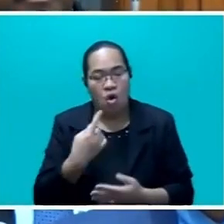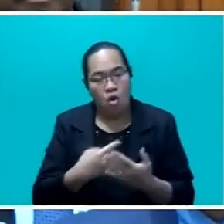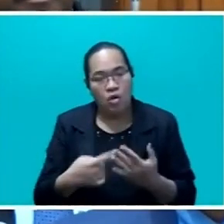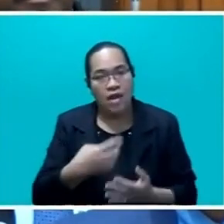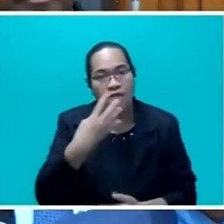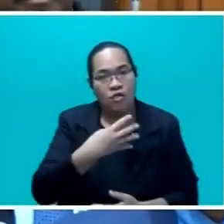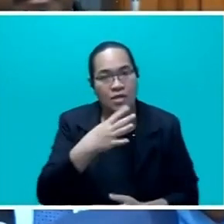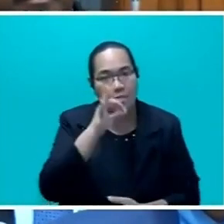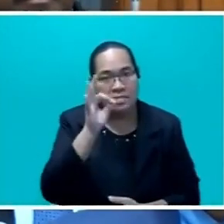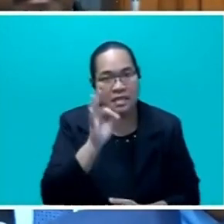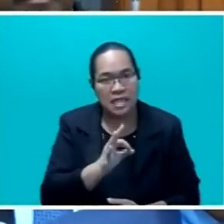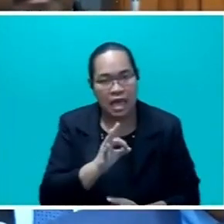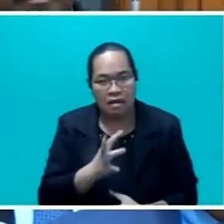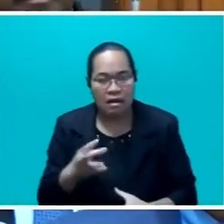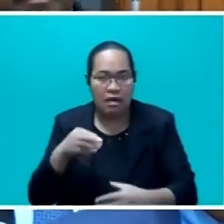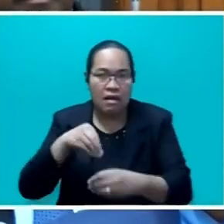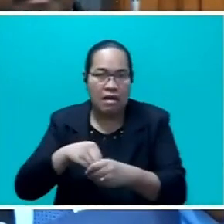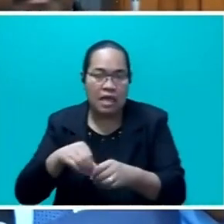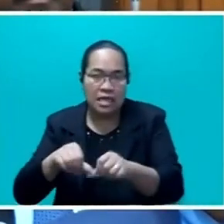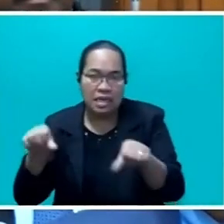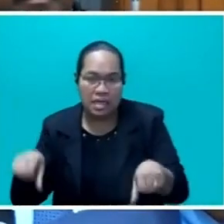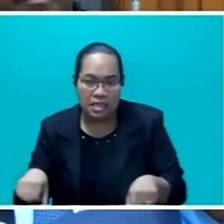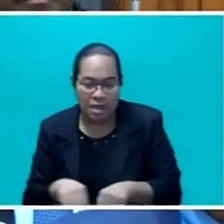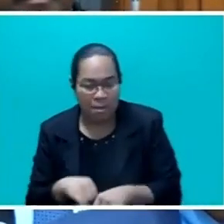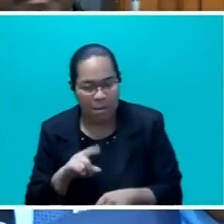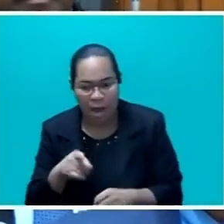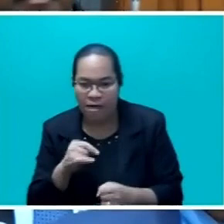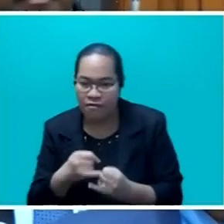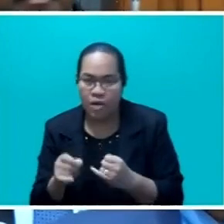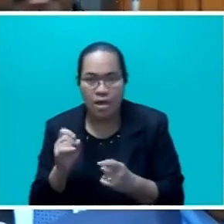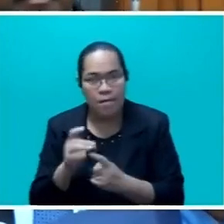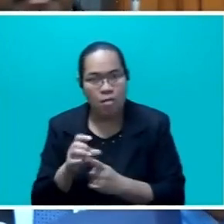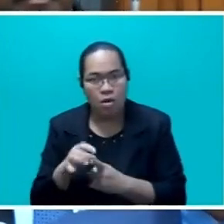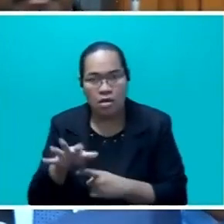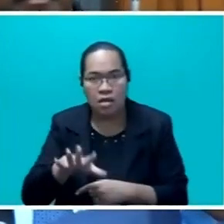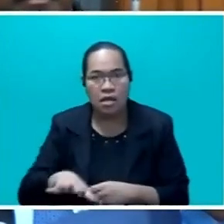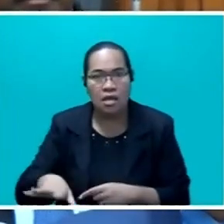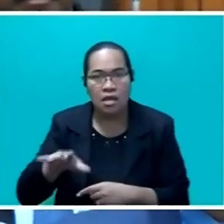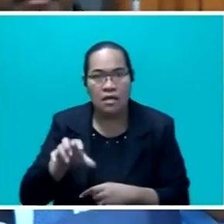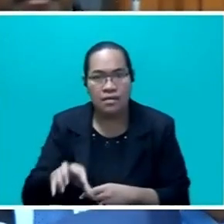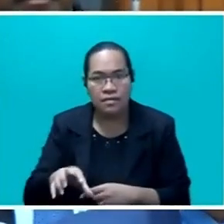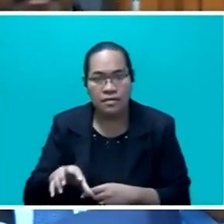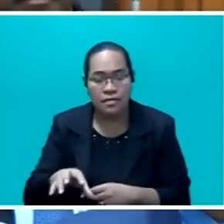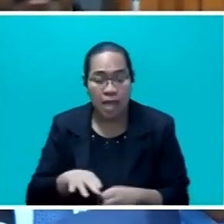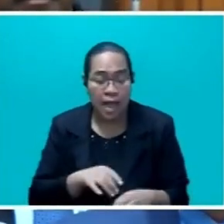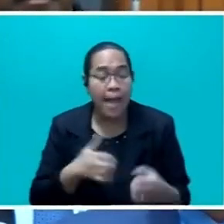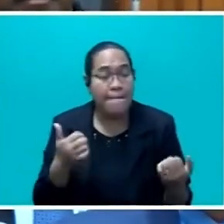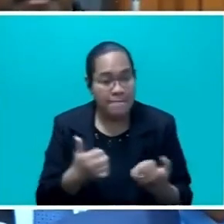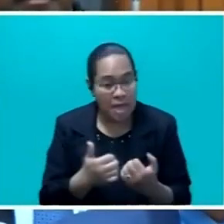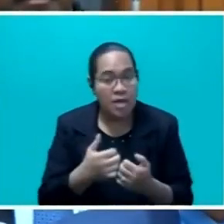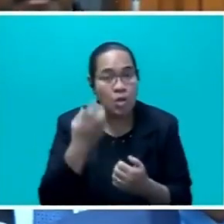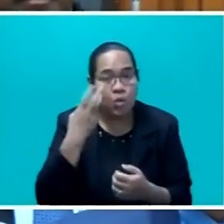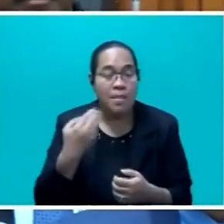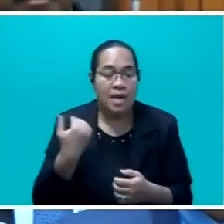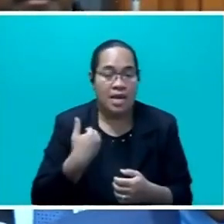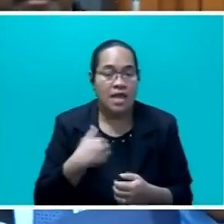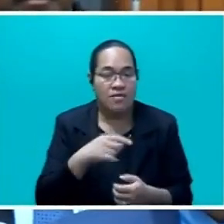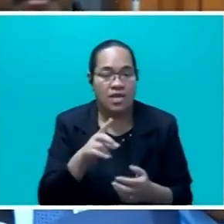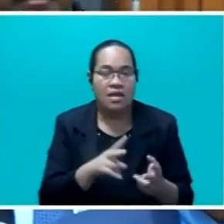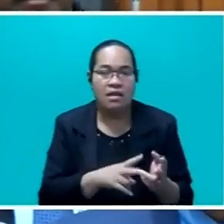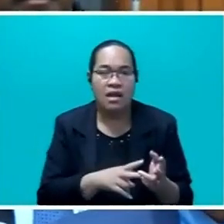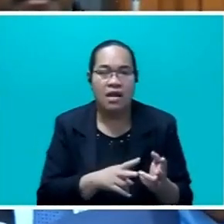participation of women in agriculture in Fiji. Very important sector, given that many of our women in the rural areas. Something